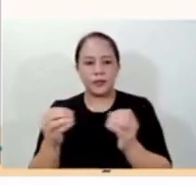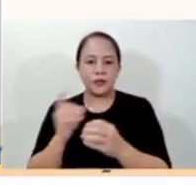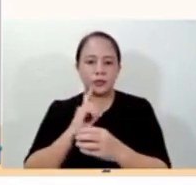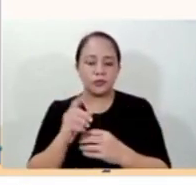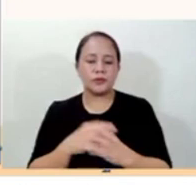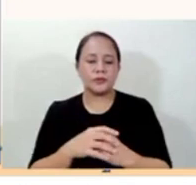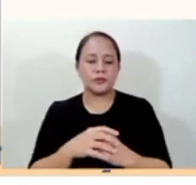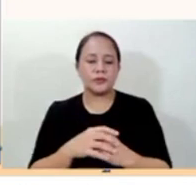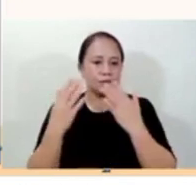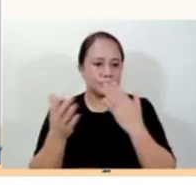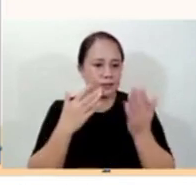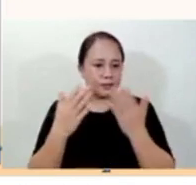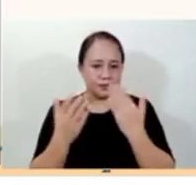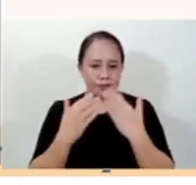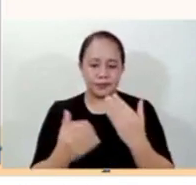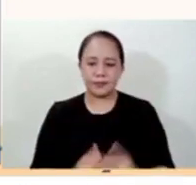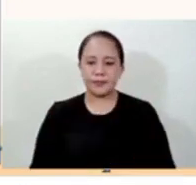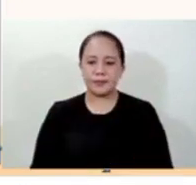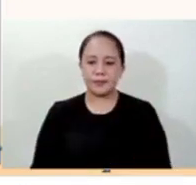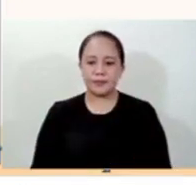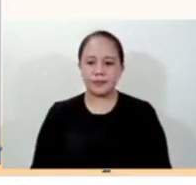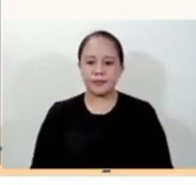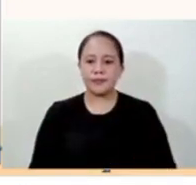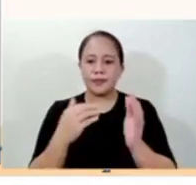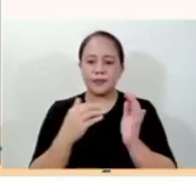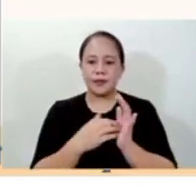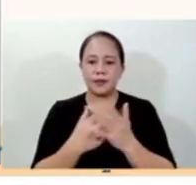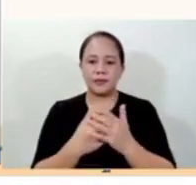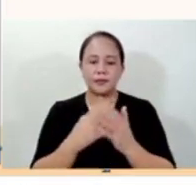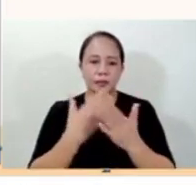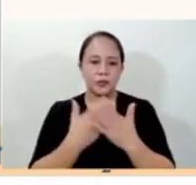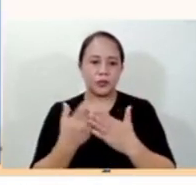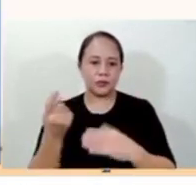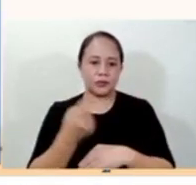really implemented and operationalized. With all of that, thank you very